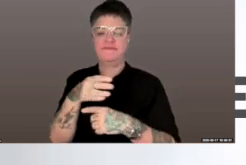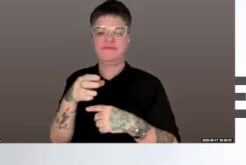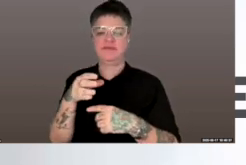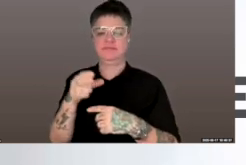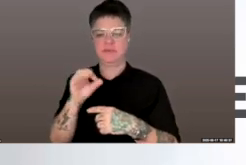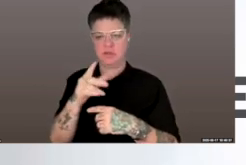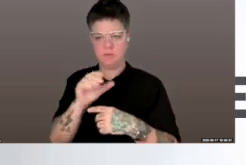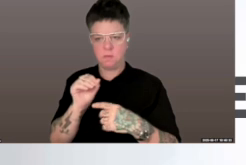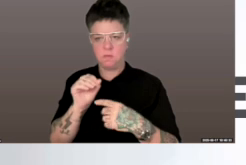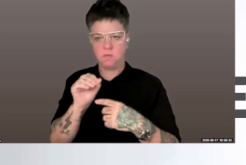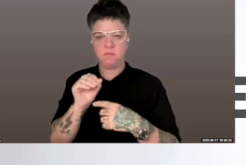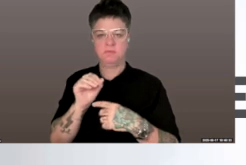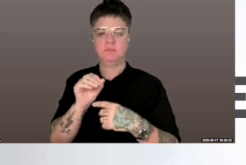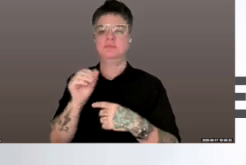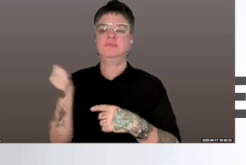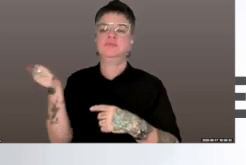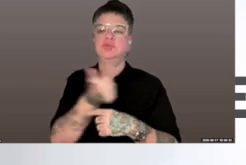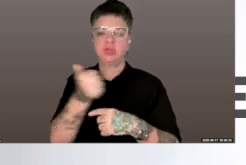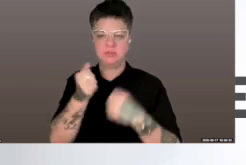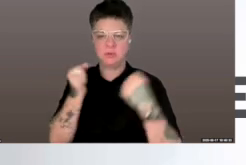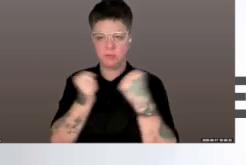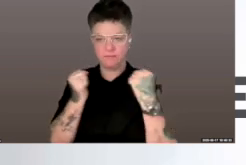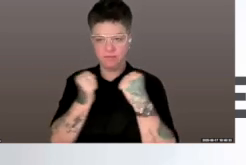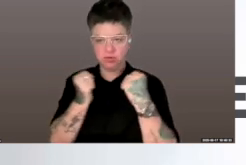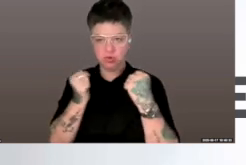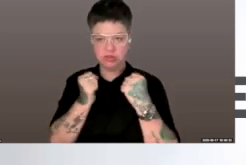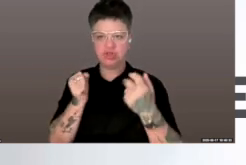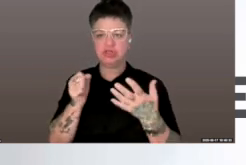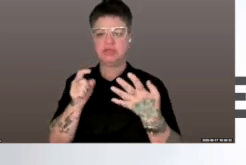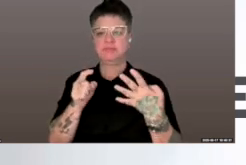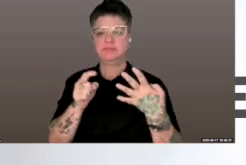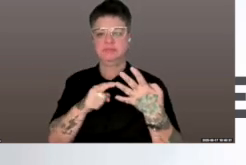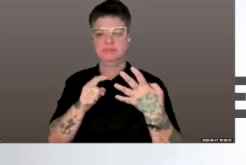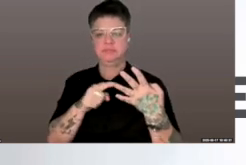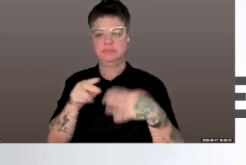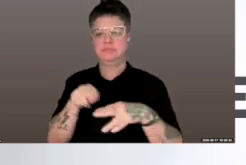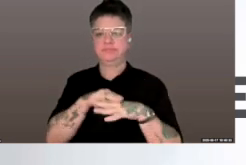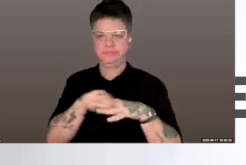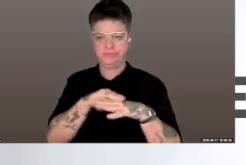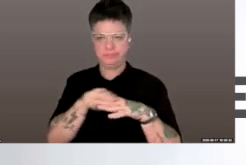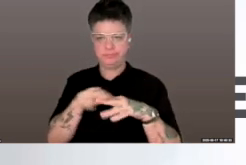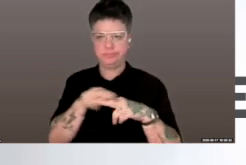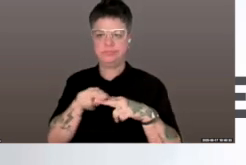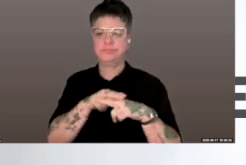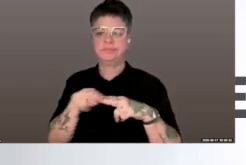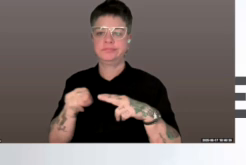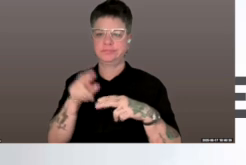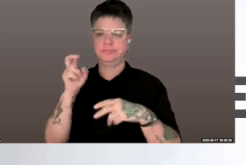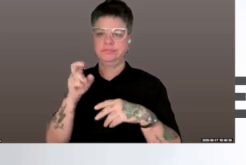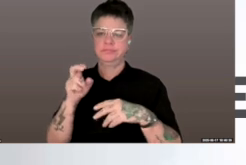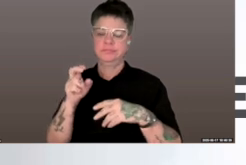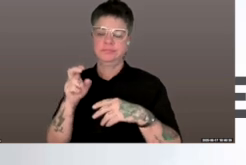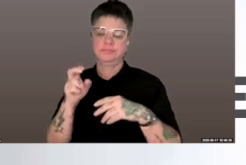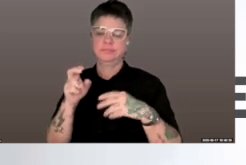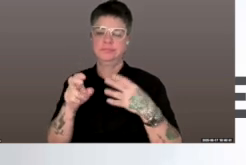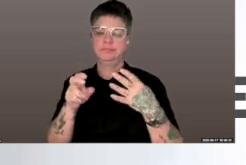transport refrigeration units, and rail car movers and locomotives. The third